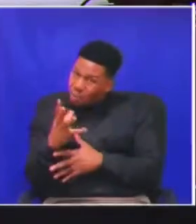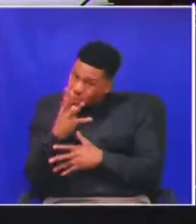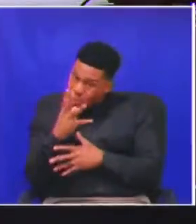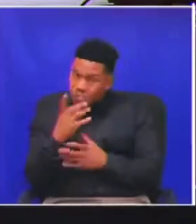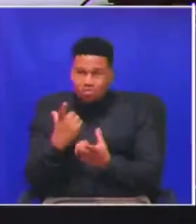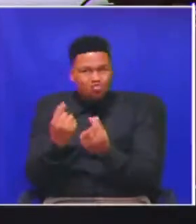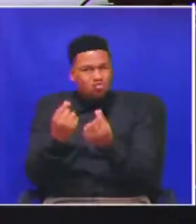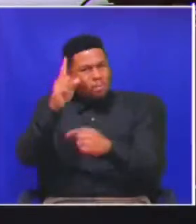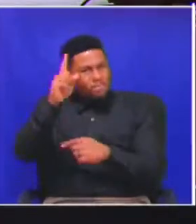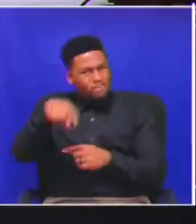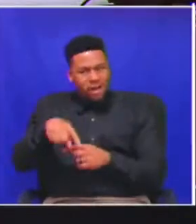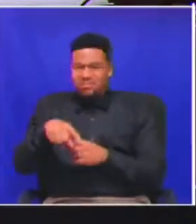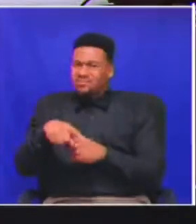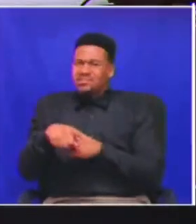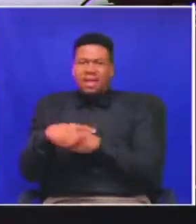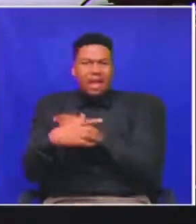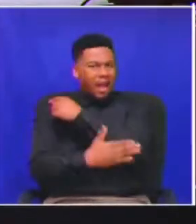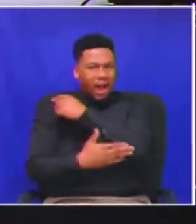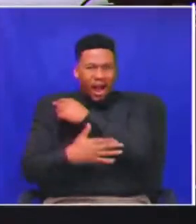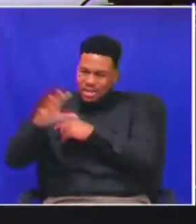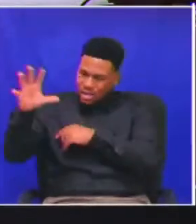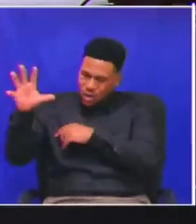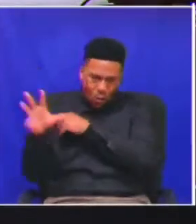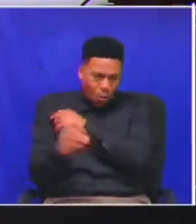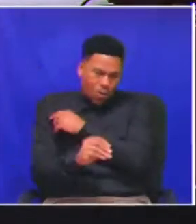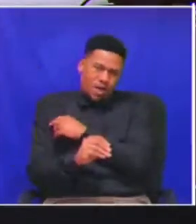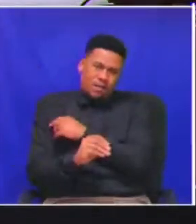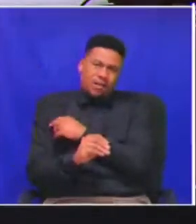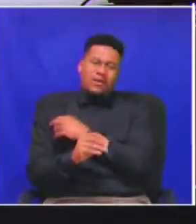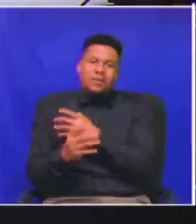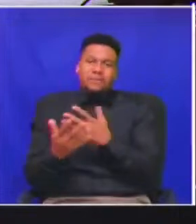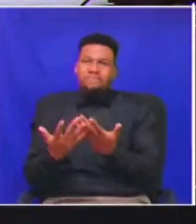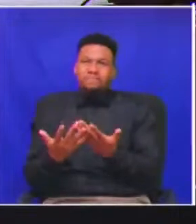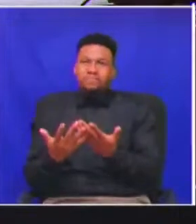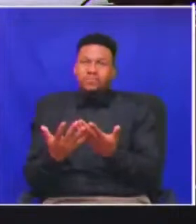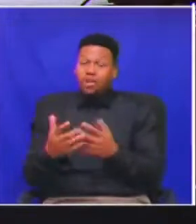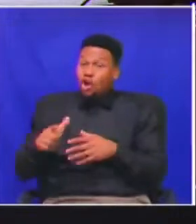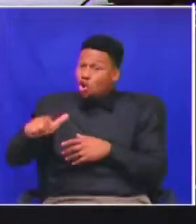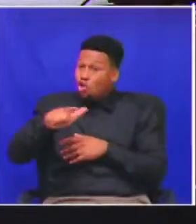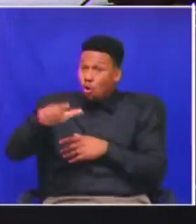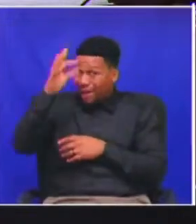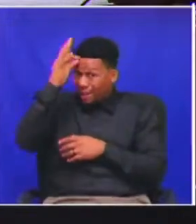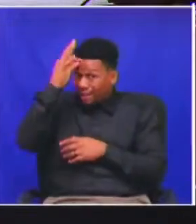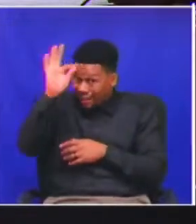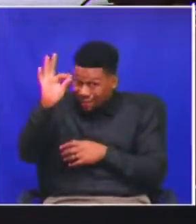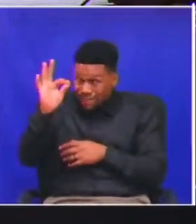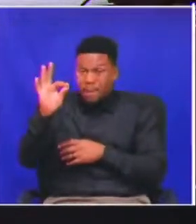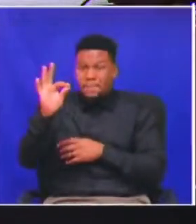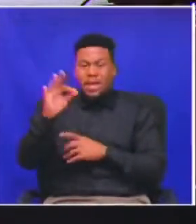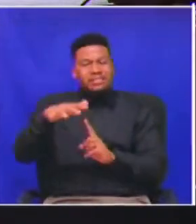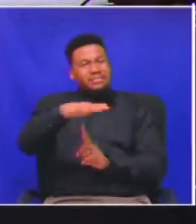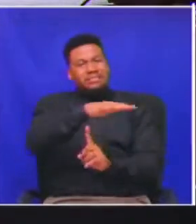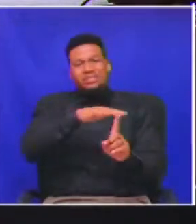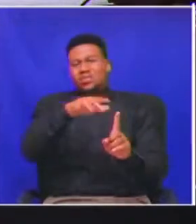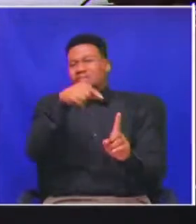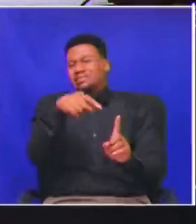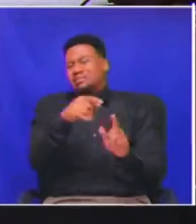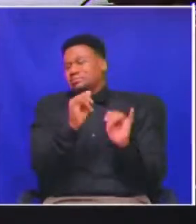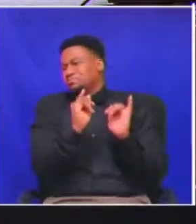around. Our local government situation is not pleasing at all. We must all admit